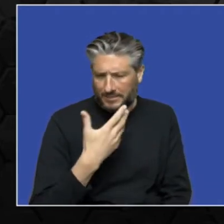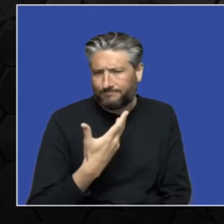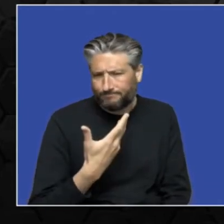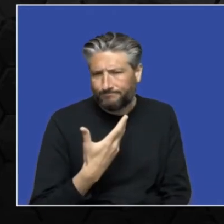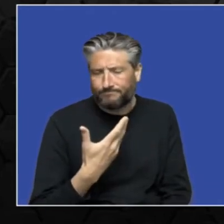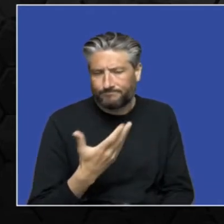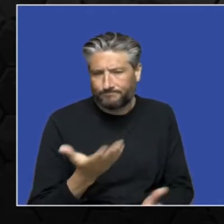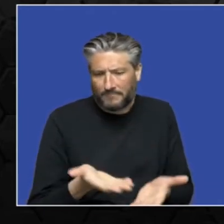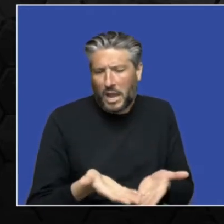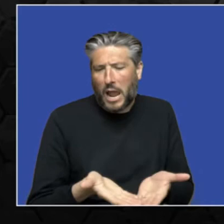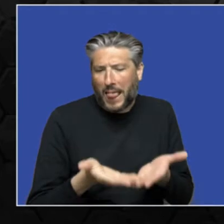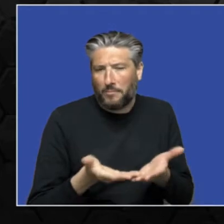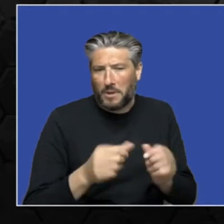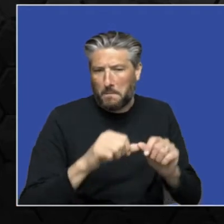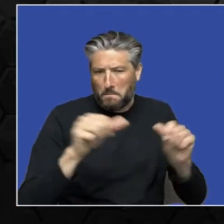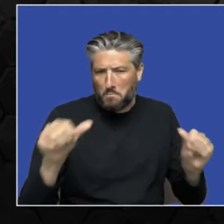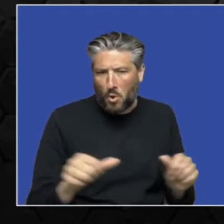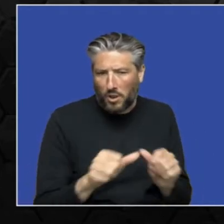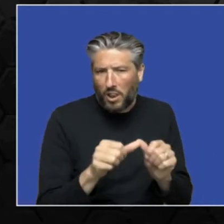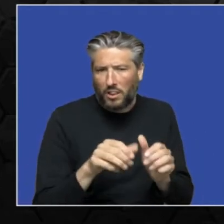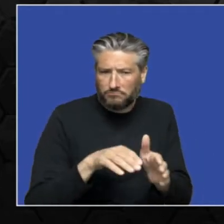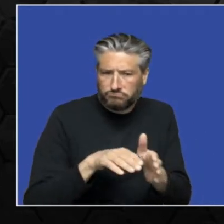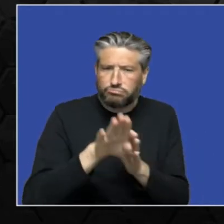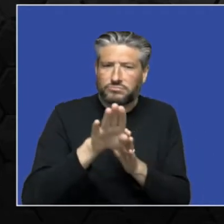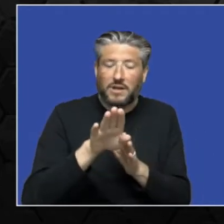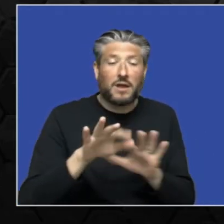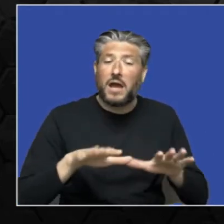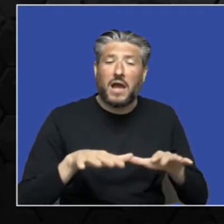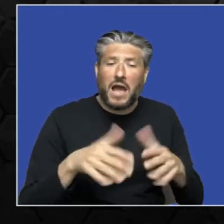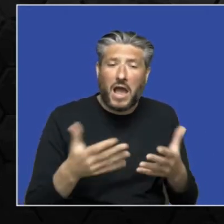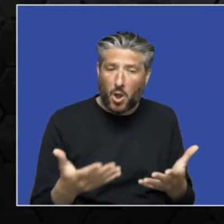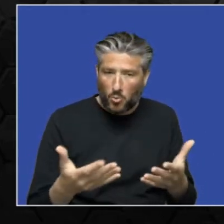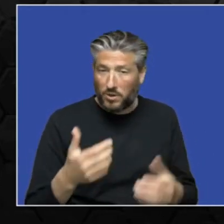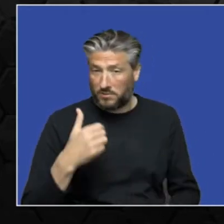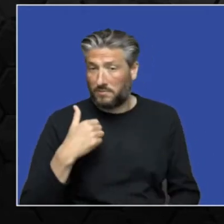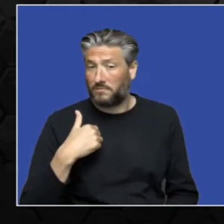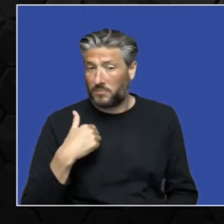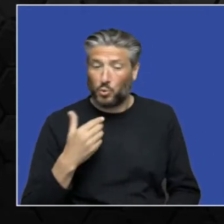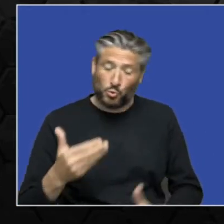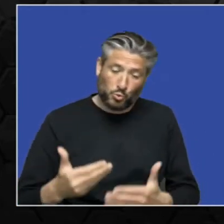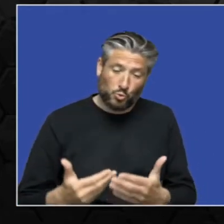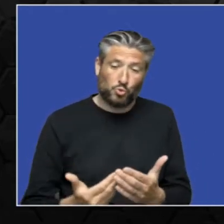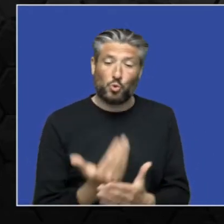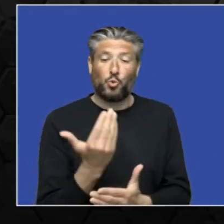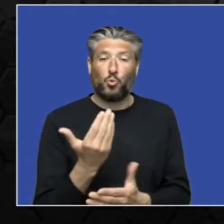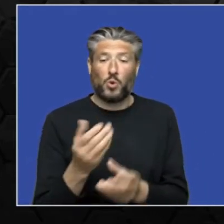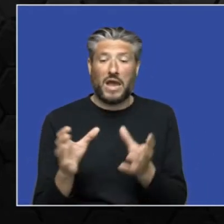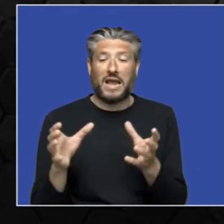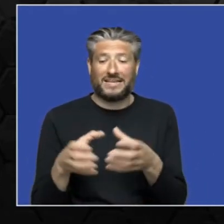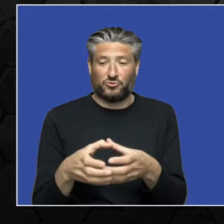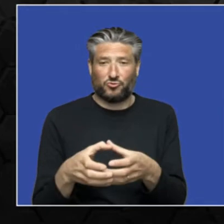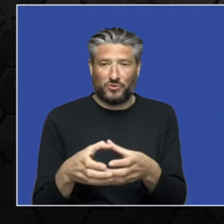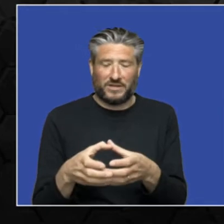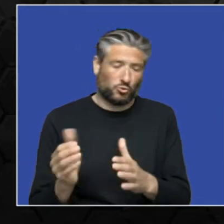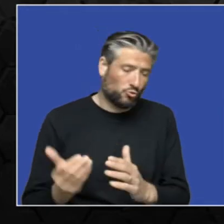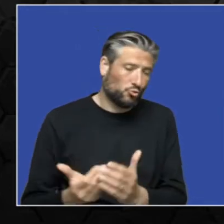can easily do so by, in this case, adding maybe a category of items that we have in the kitchen, but that we don't want to have in our nutrition app because